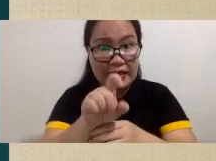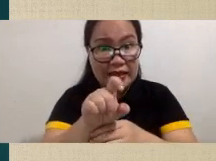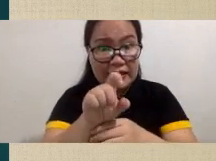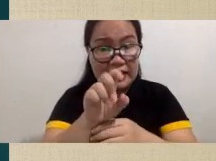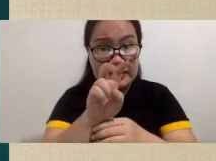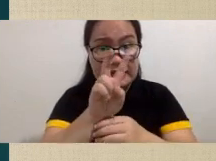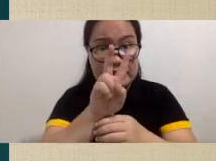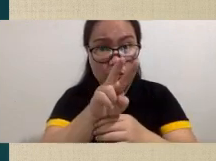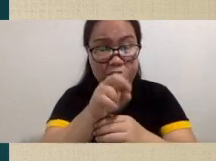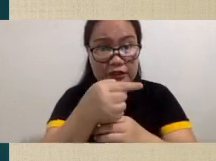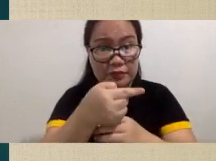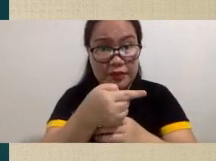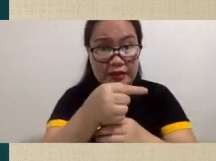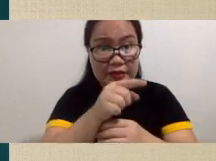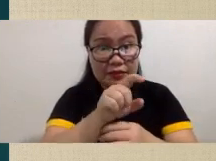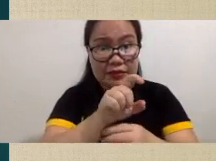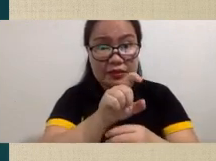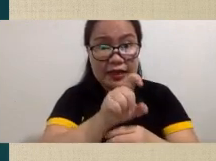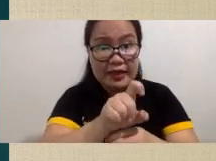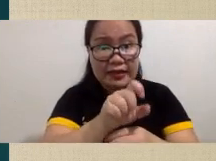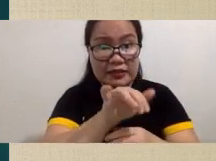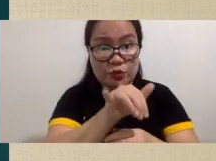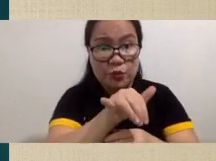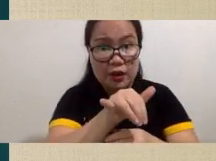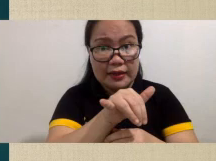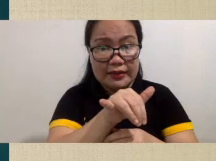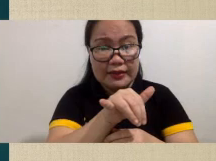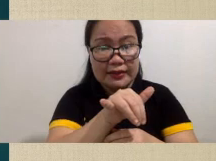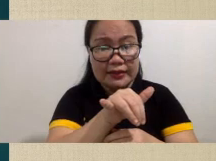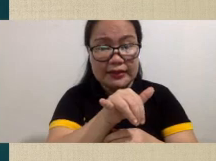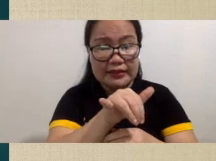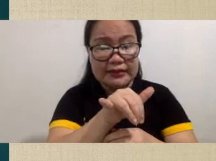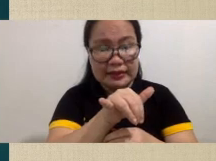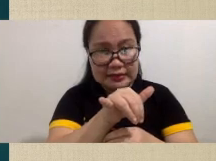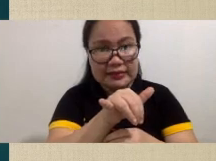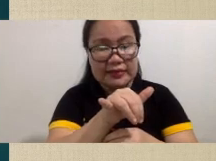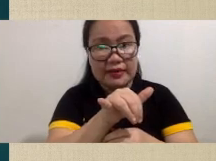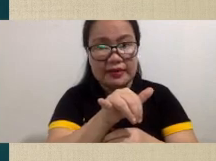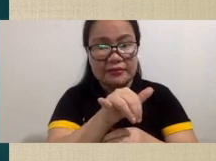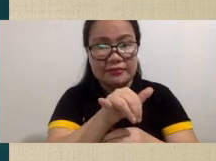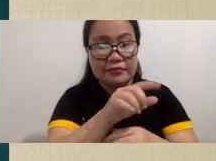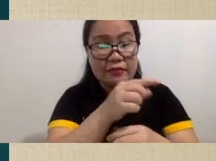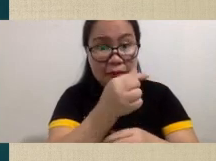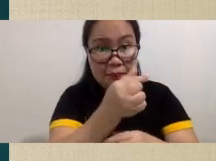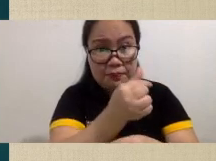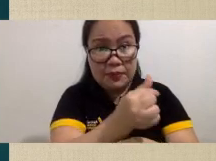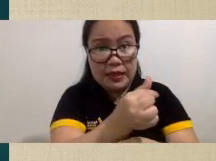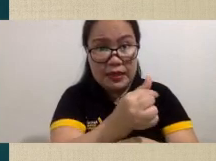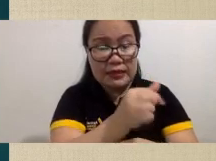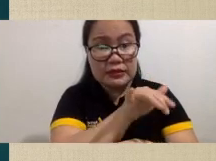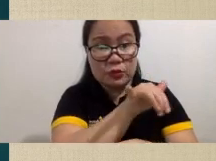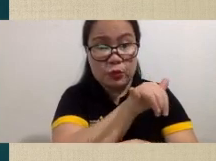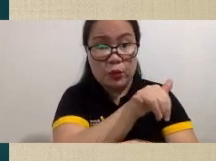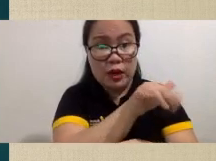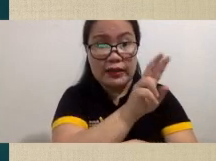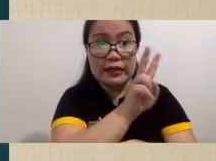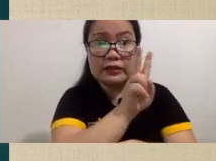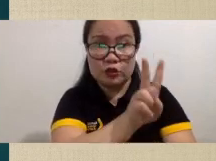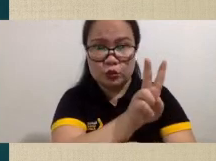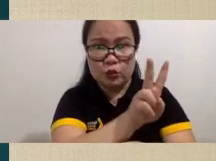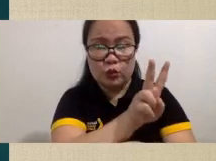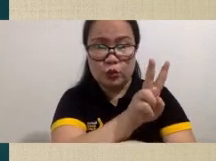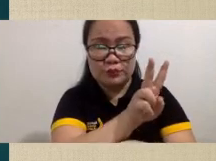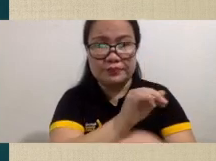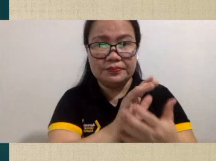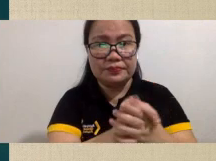yung first term natin, minus the product of first term and last term, plus the